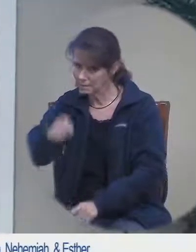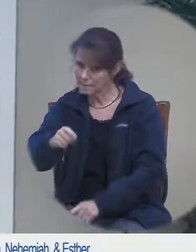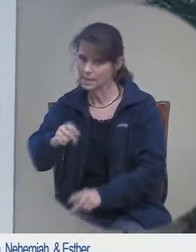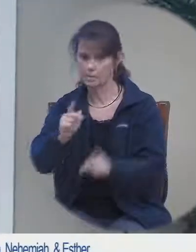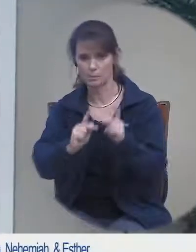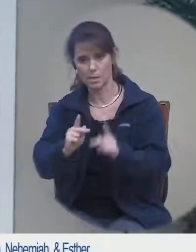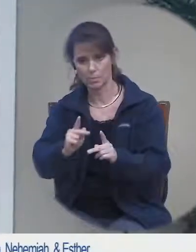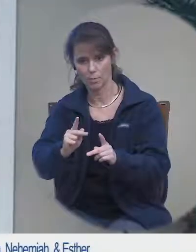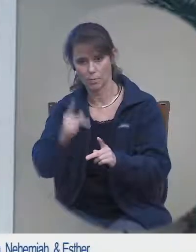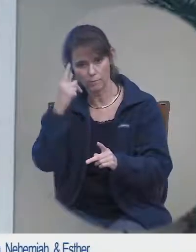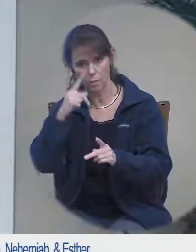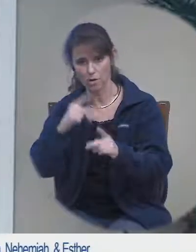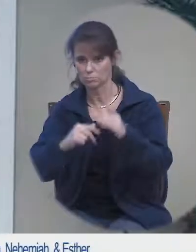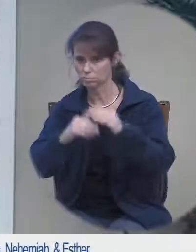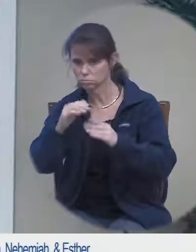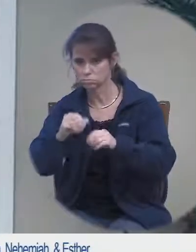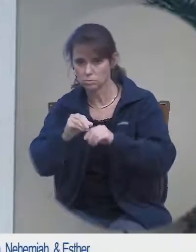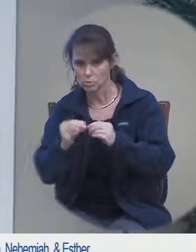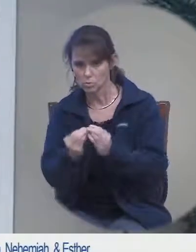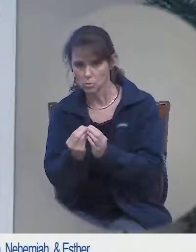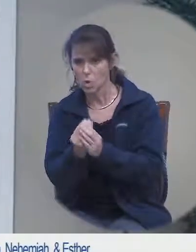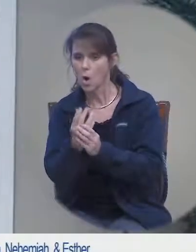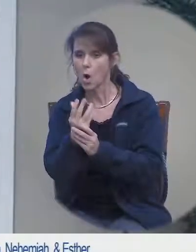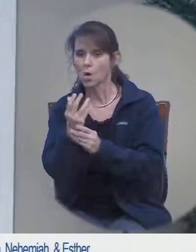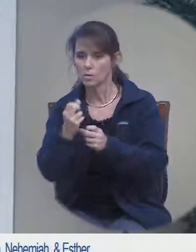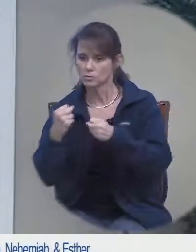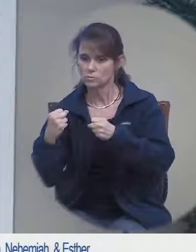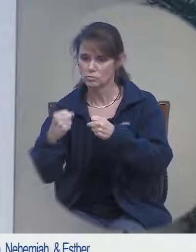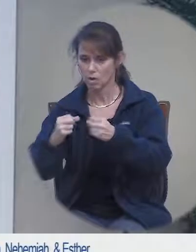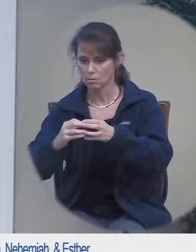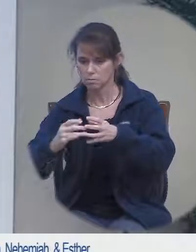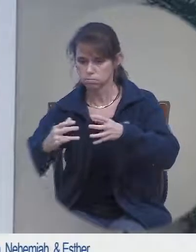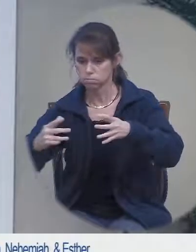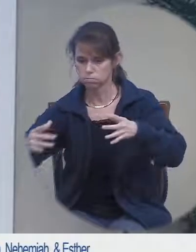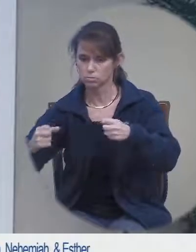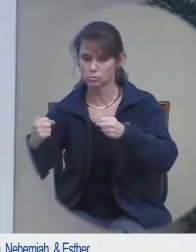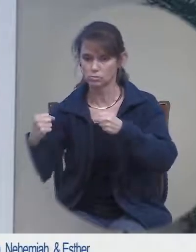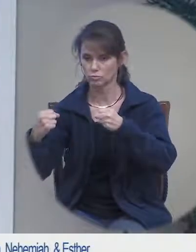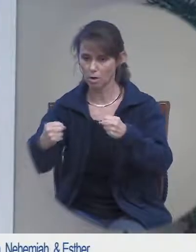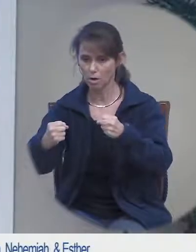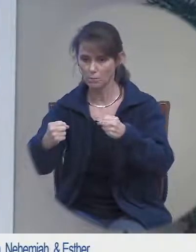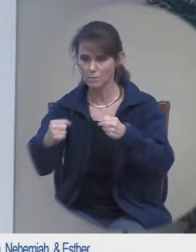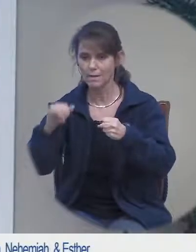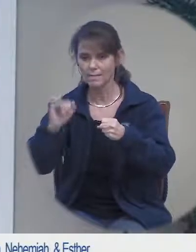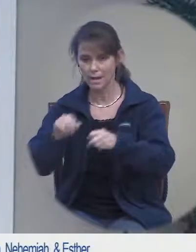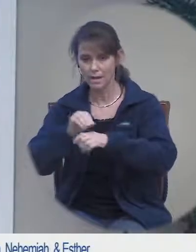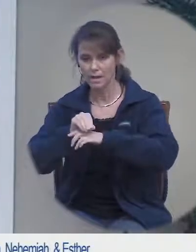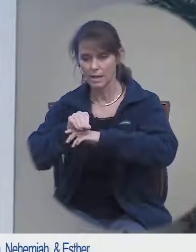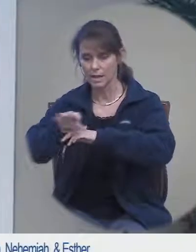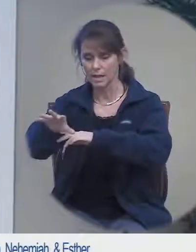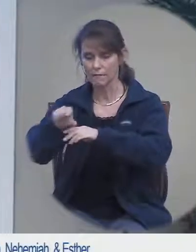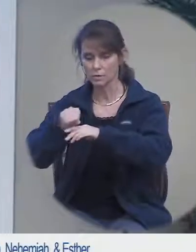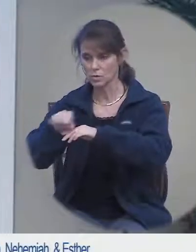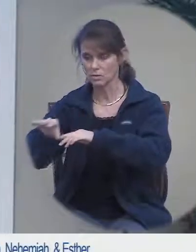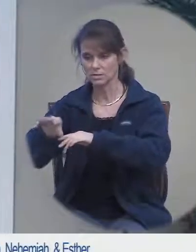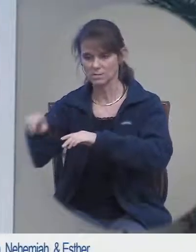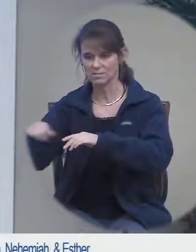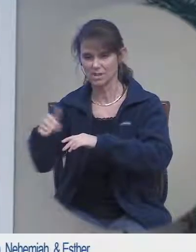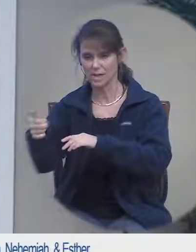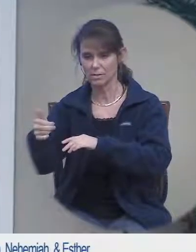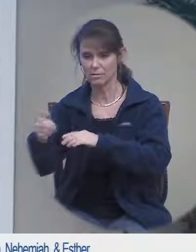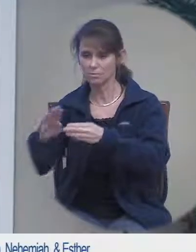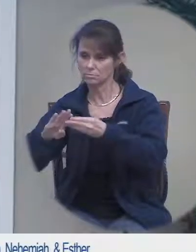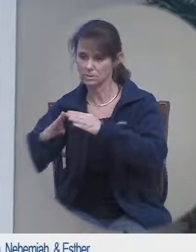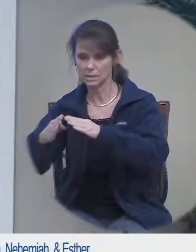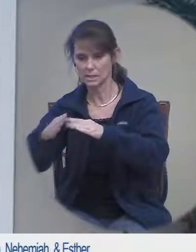the entire region can benefit from the strength of Jerusalem. It's a good point. Anybody else in this text? I know it's a list, but